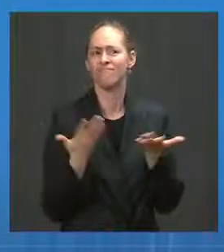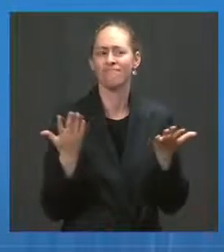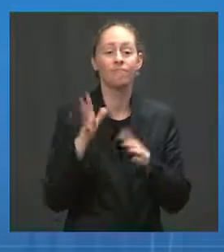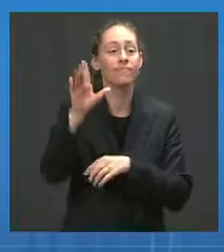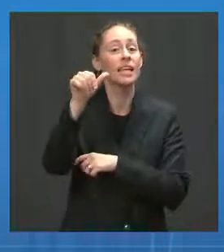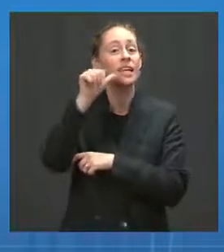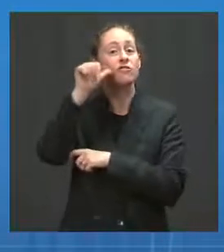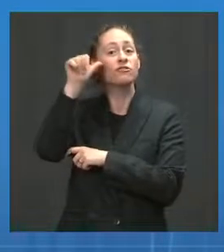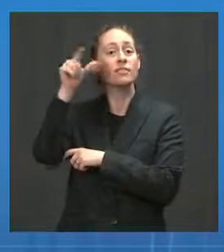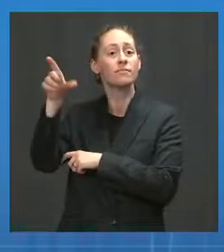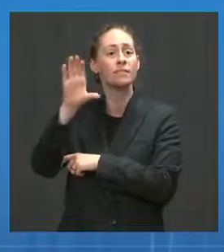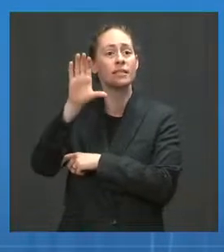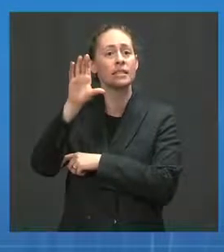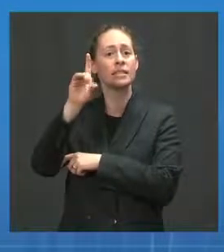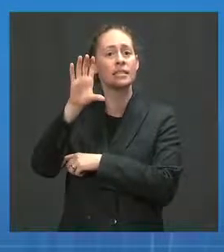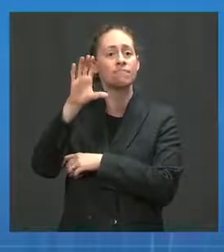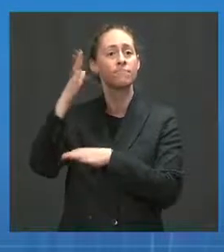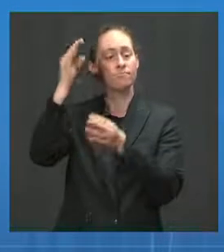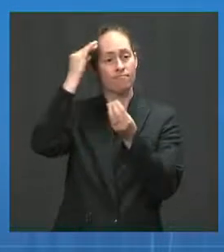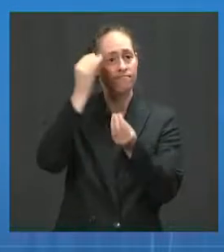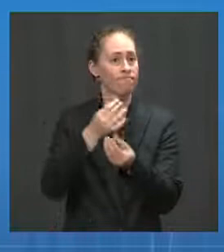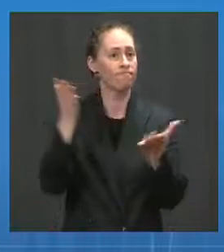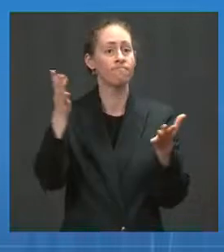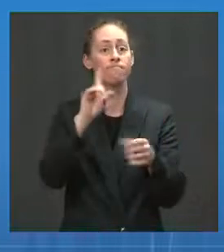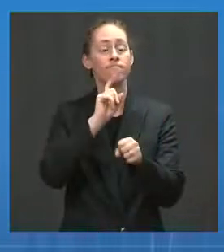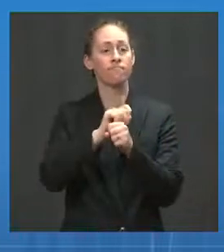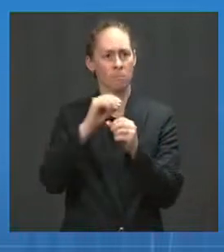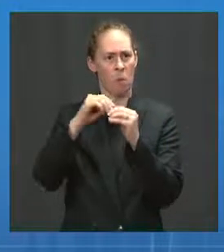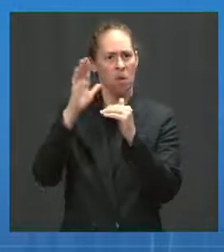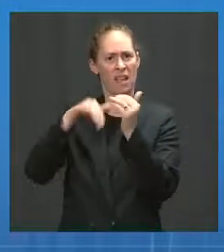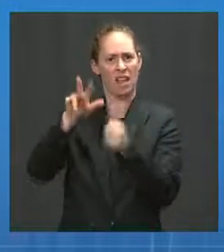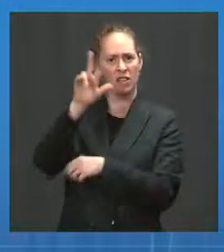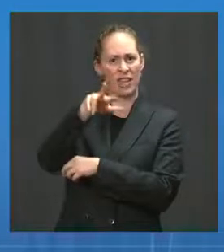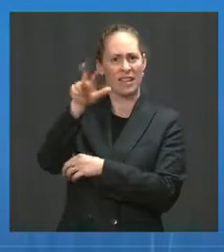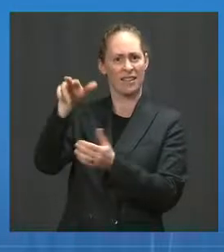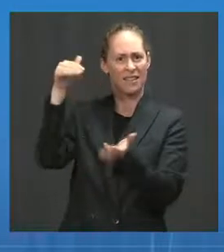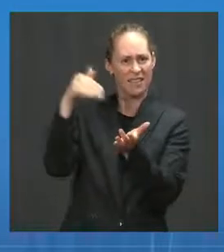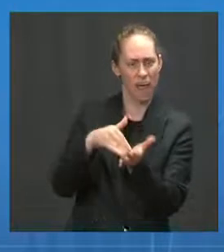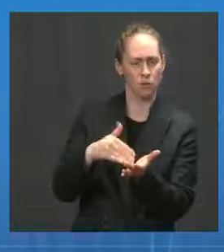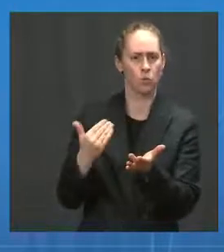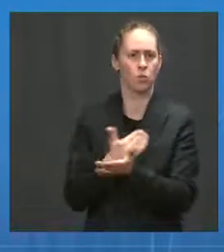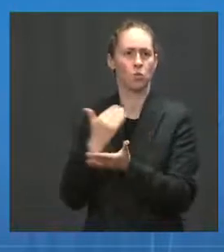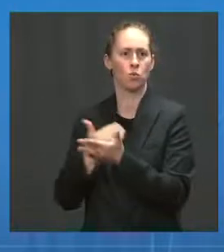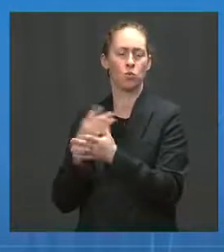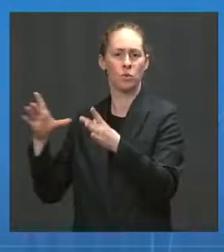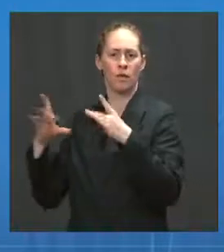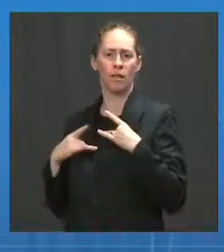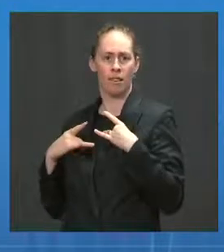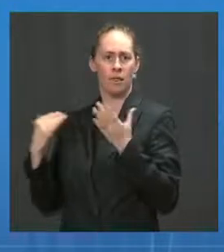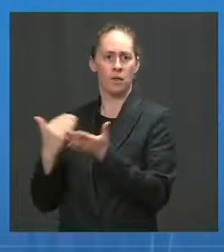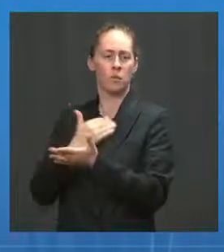than 33,000 new cases of COVID-19. Our 7-day average is about